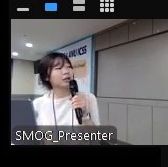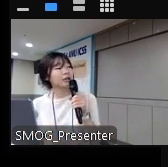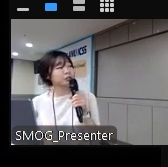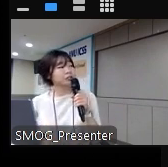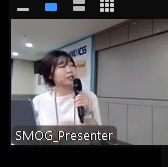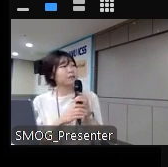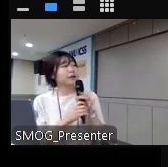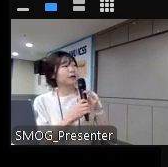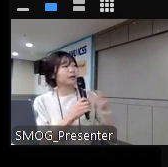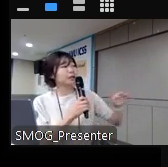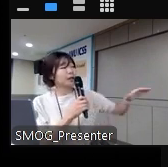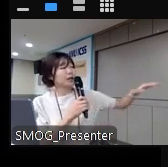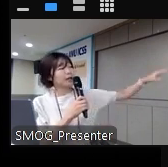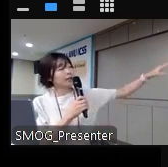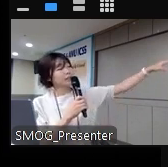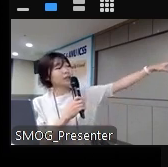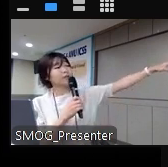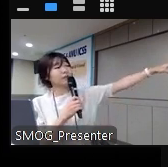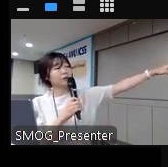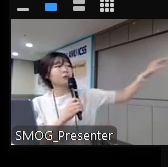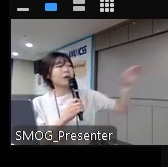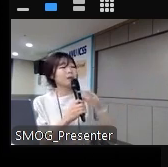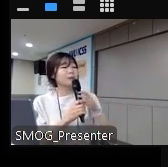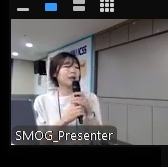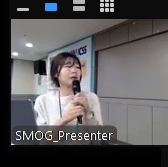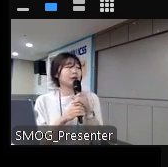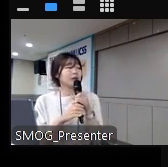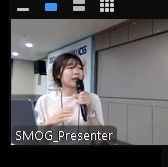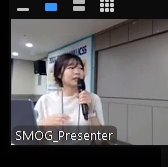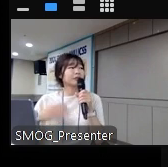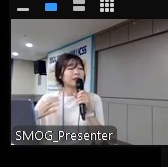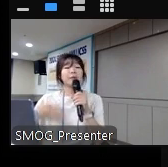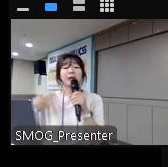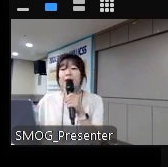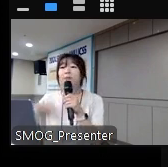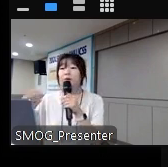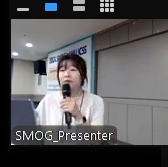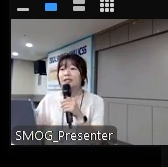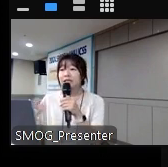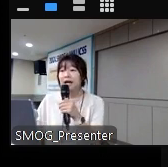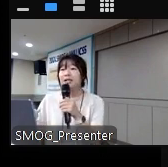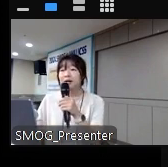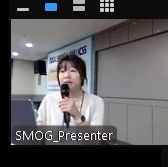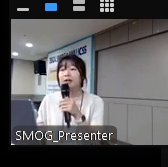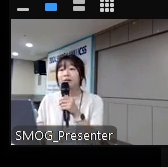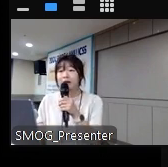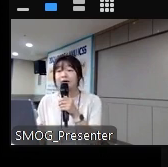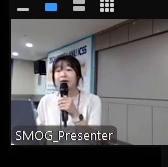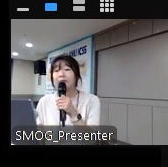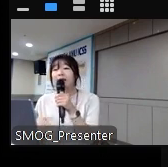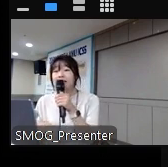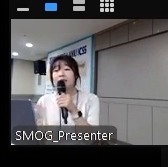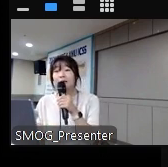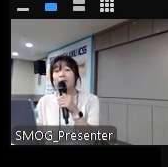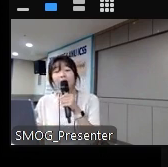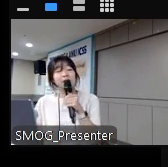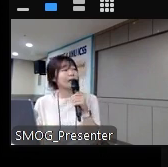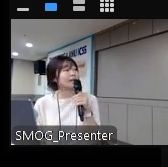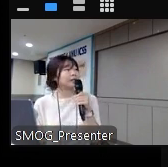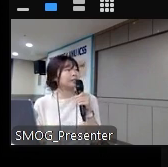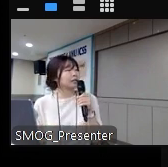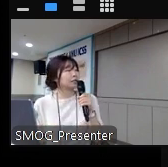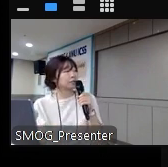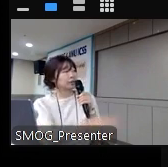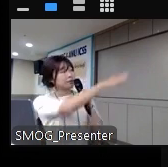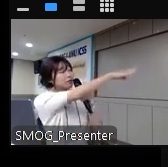very interesting because at least in the verbal domain, people have argued that it's really become more of a syntactic obligatory agreement in some